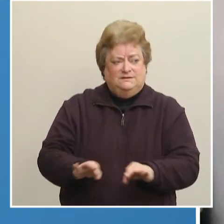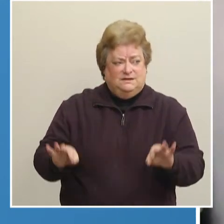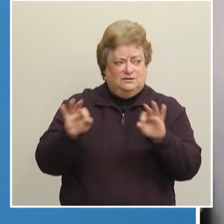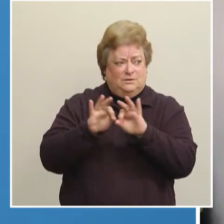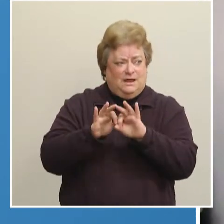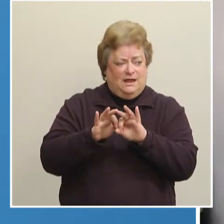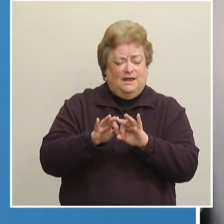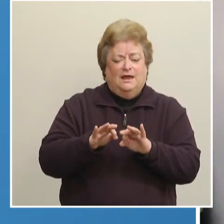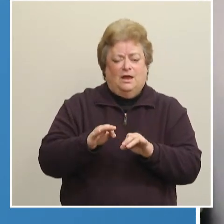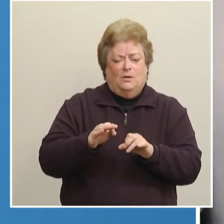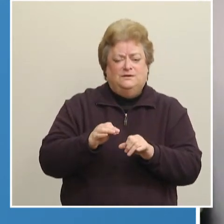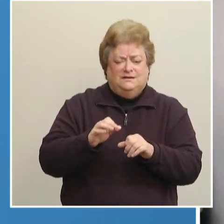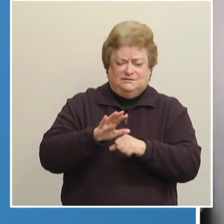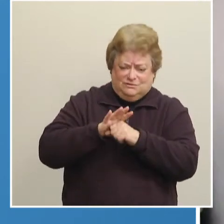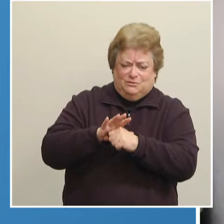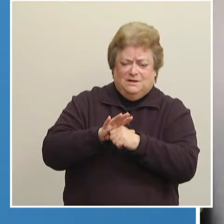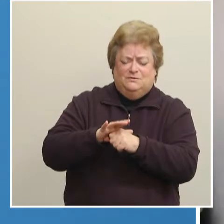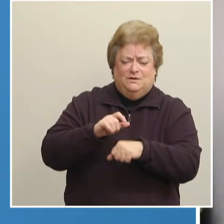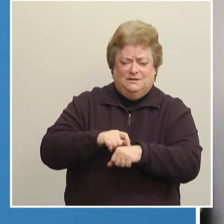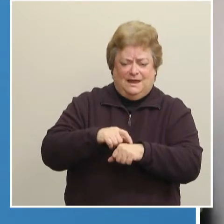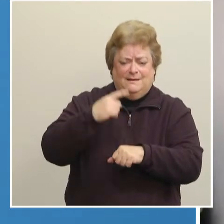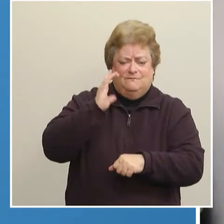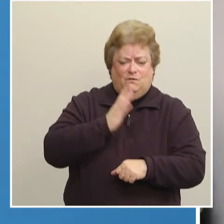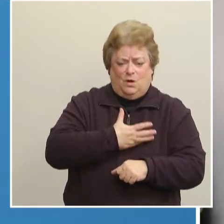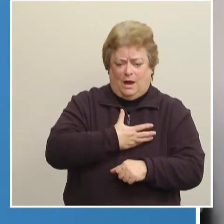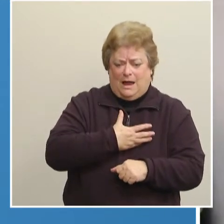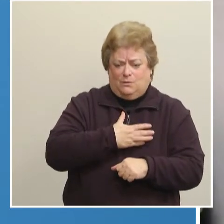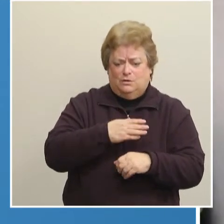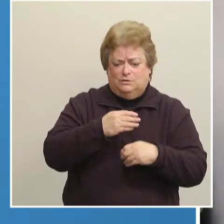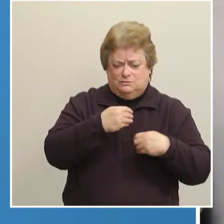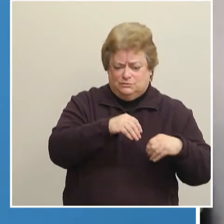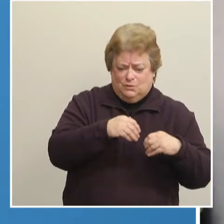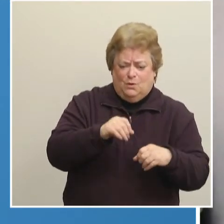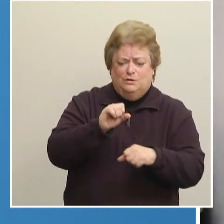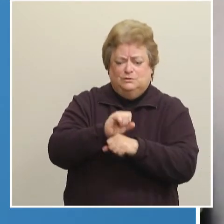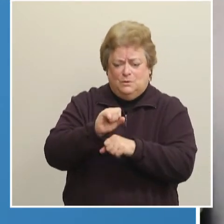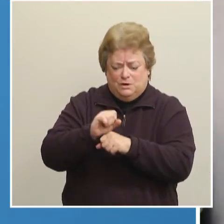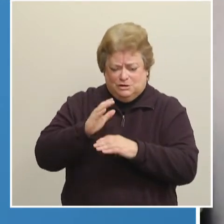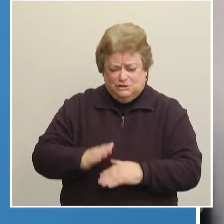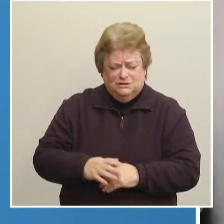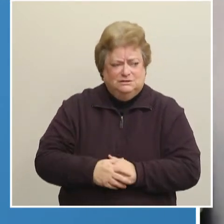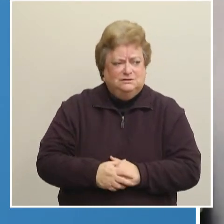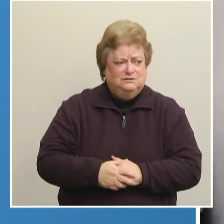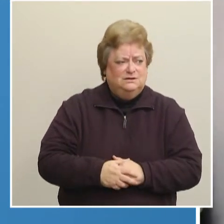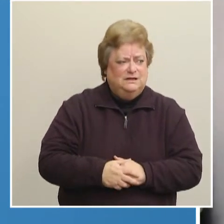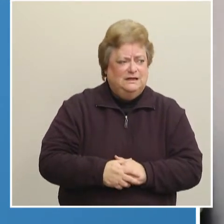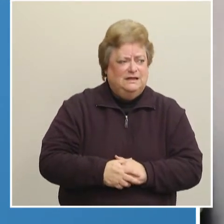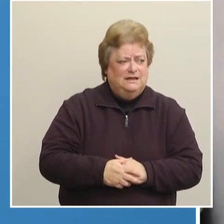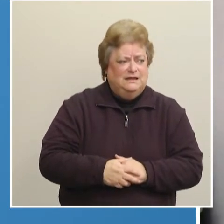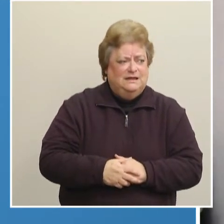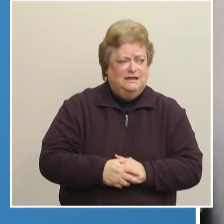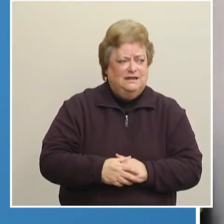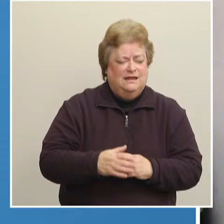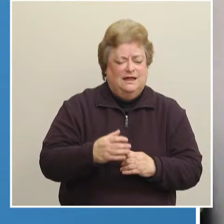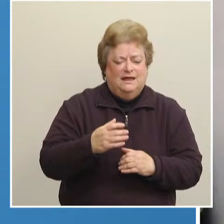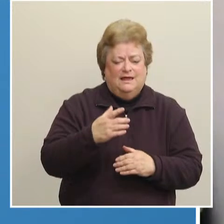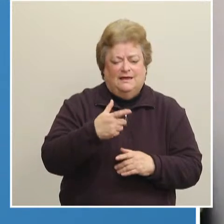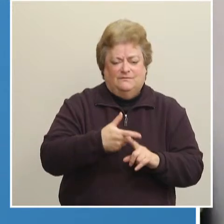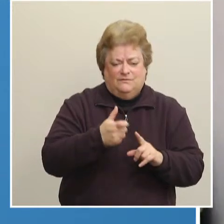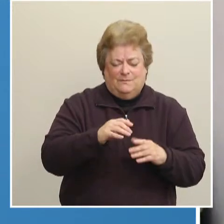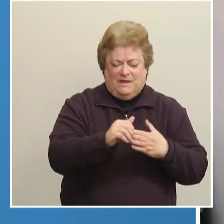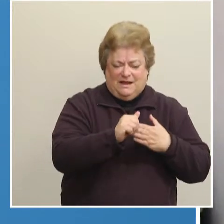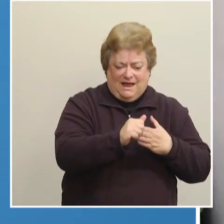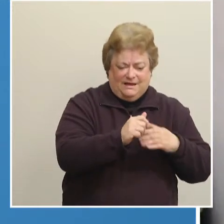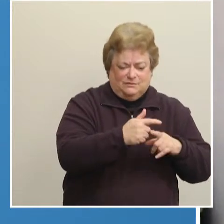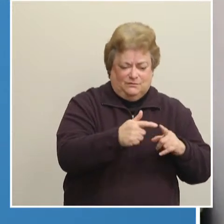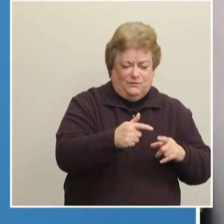certainly a stressful time for our employers and our employees, there were a lot of unknowns originally. With the guidance from health